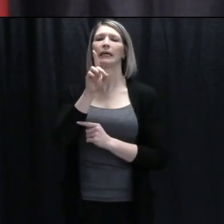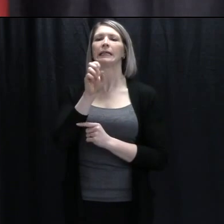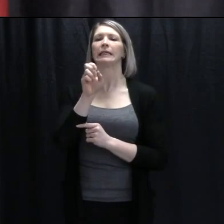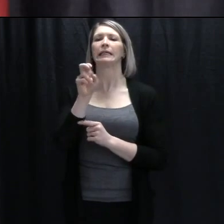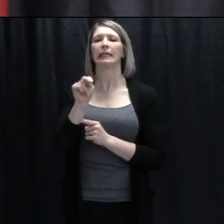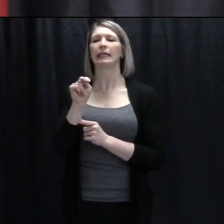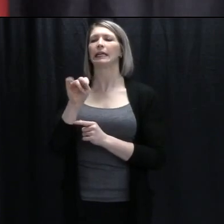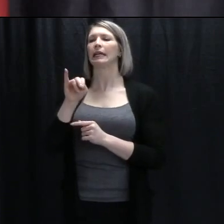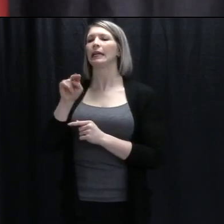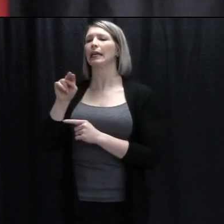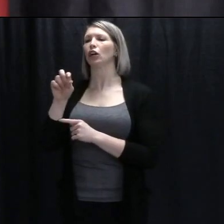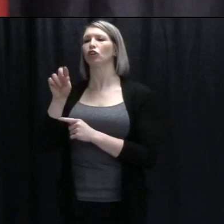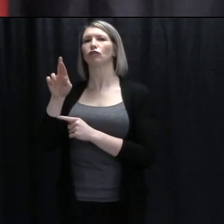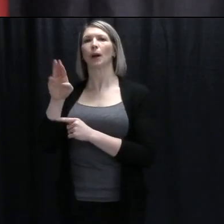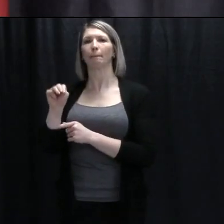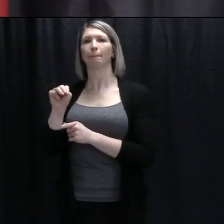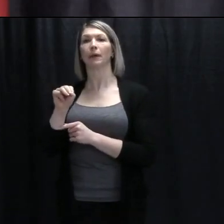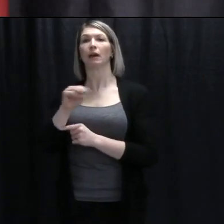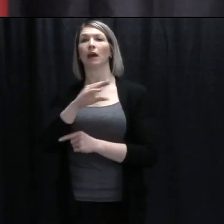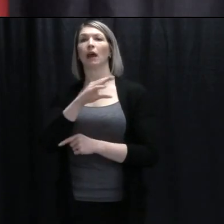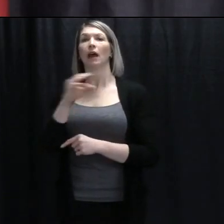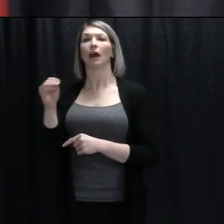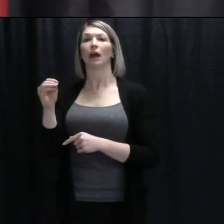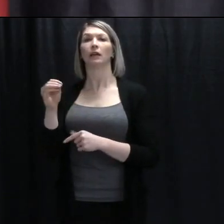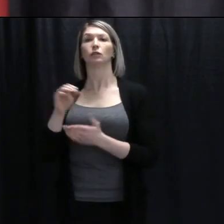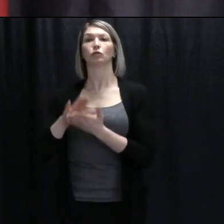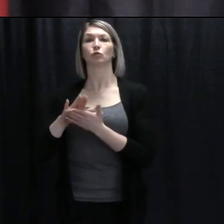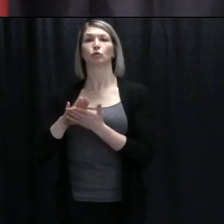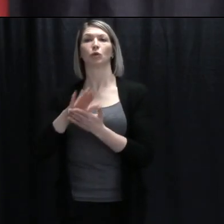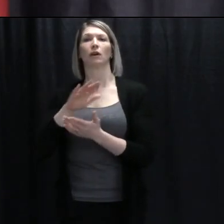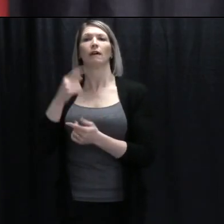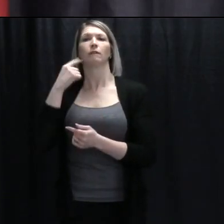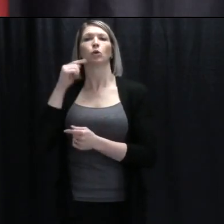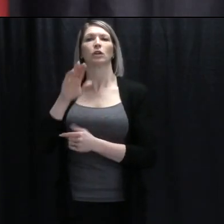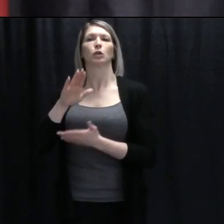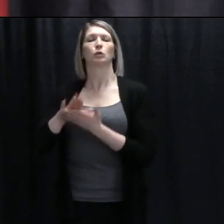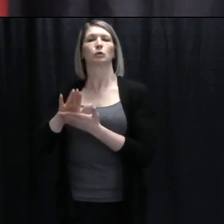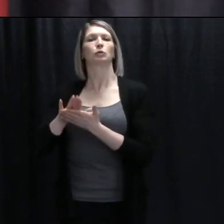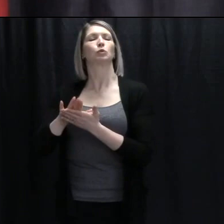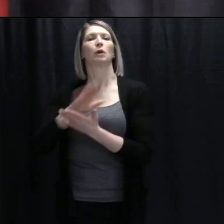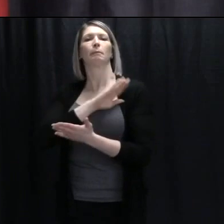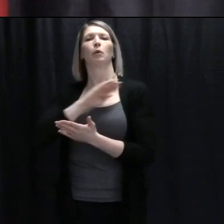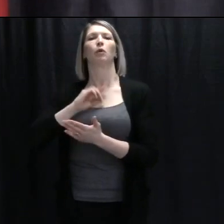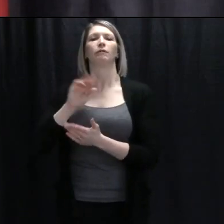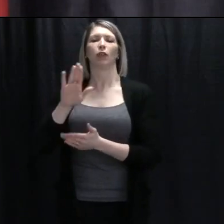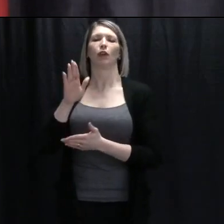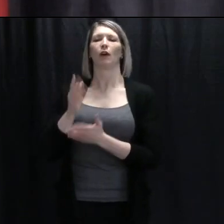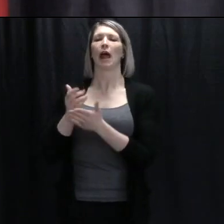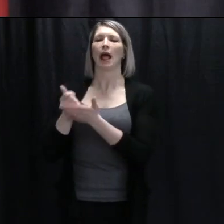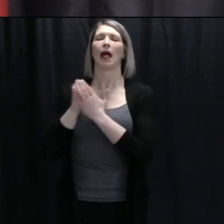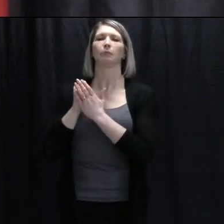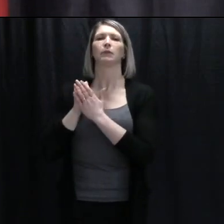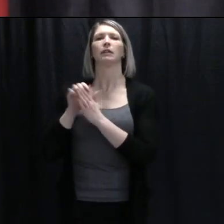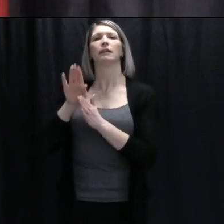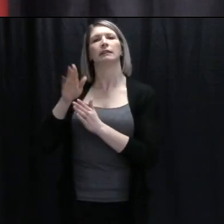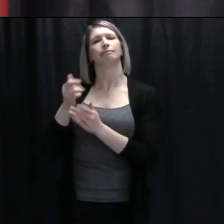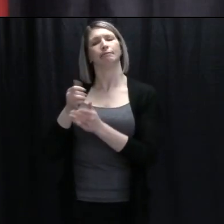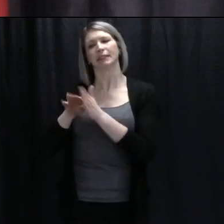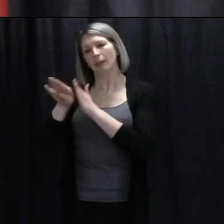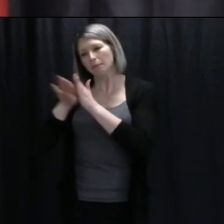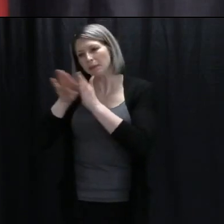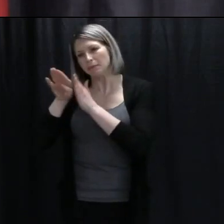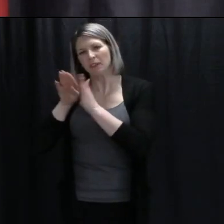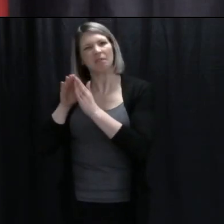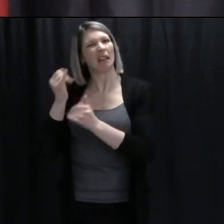It's very much appreciated. We have had productive discussions to ensure the needs of students are being met and that learning